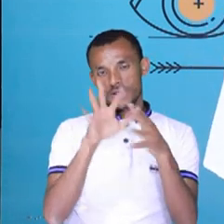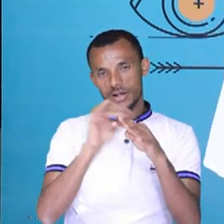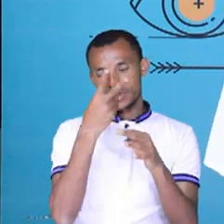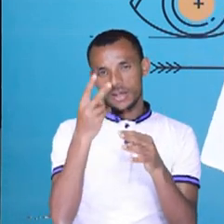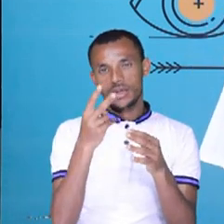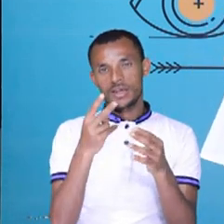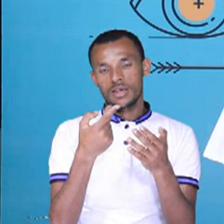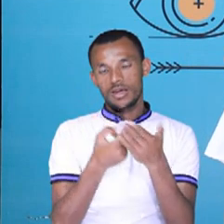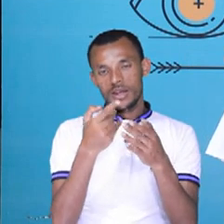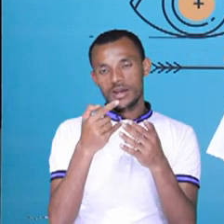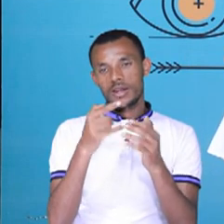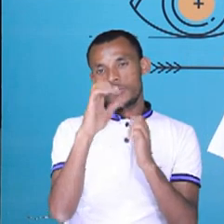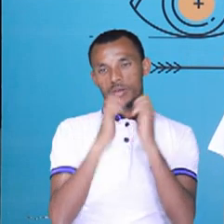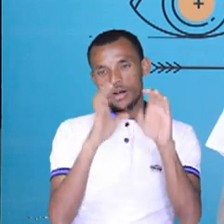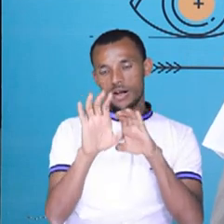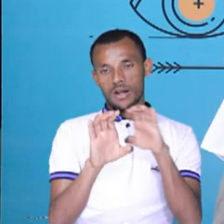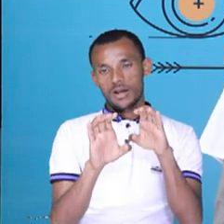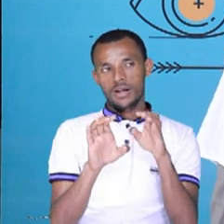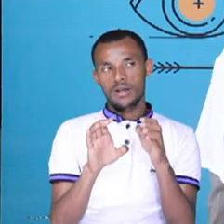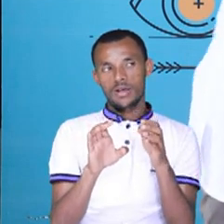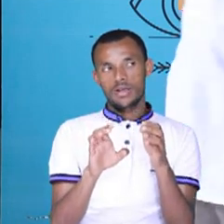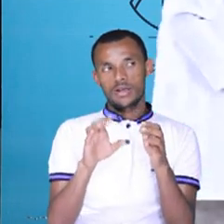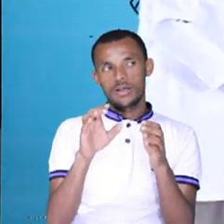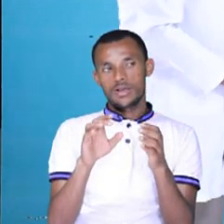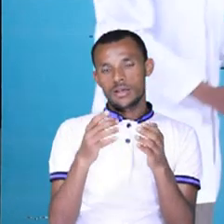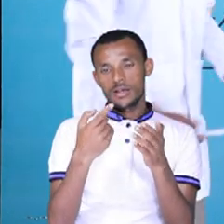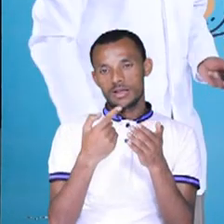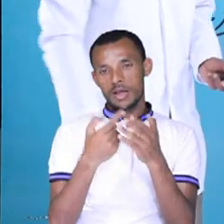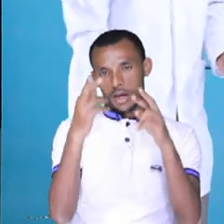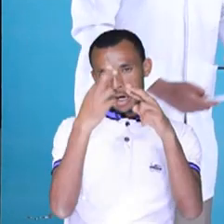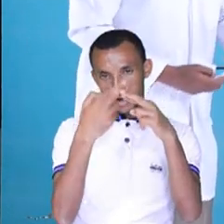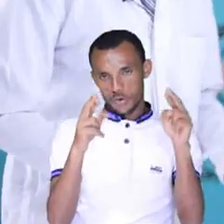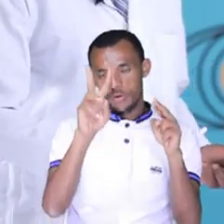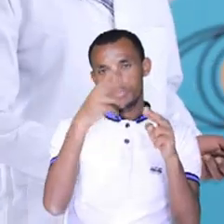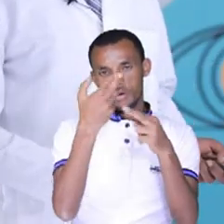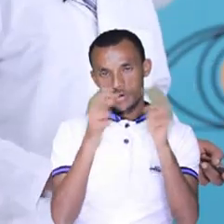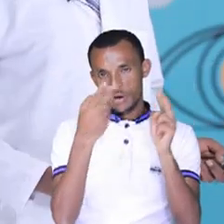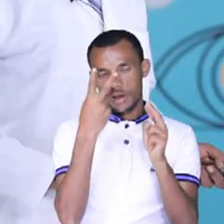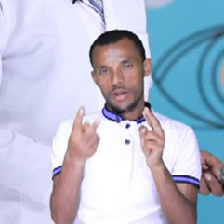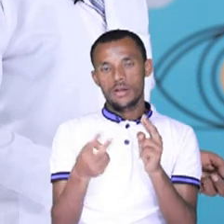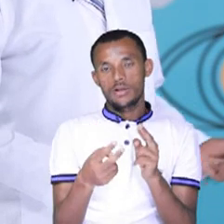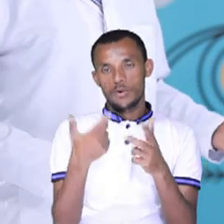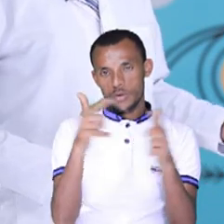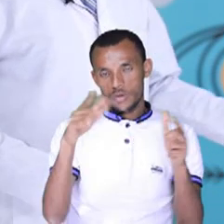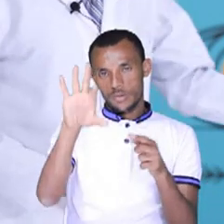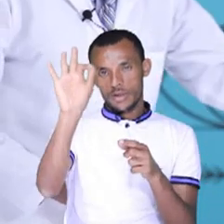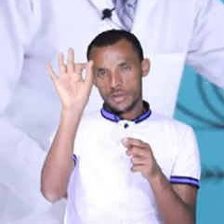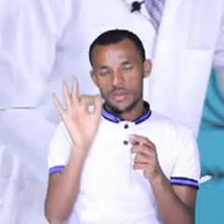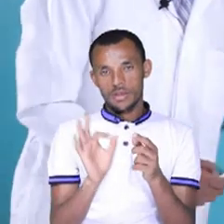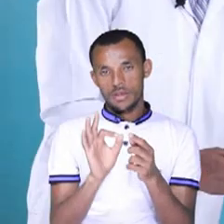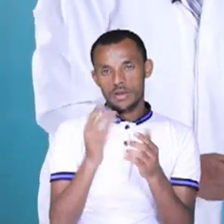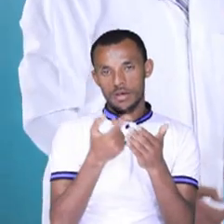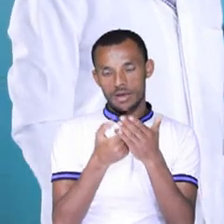you have to evaluate this one, you have to evaluate this one, take the ratios of the two to get the probability of an